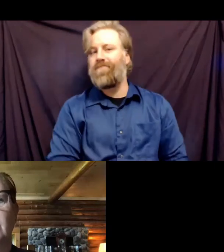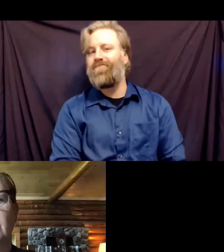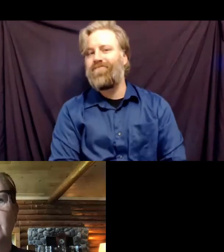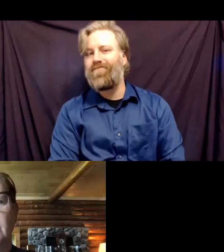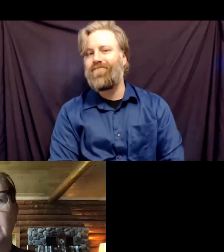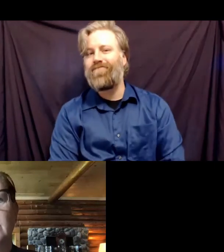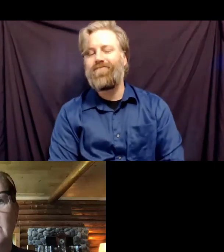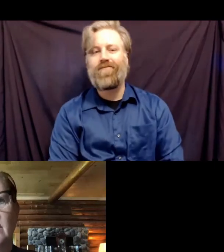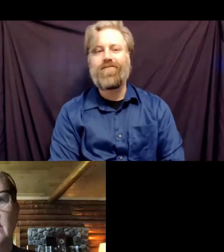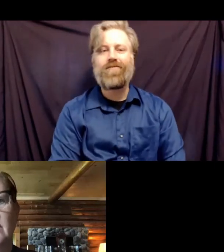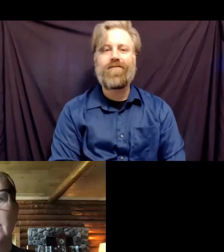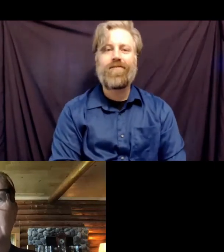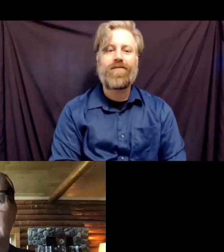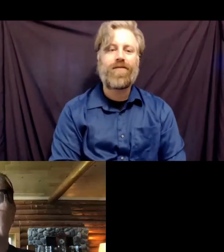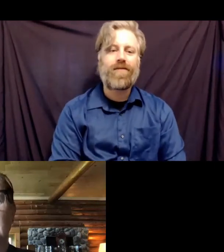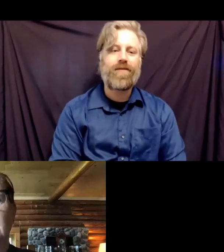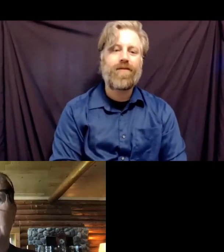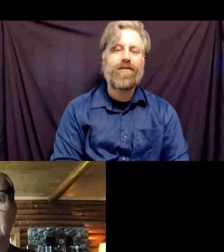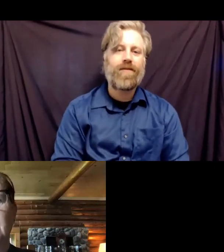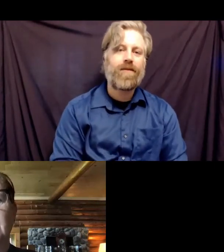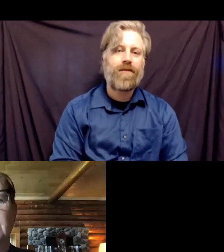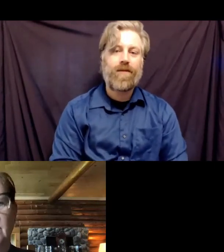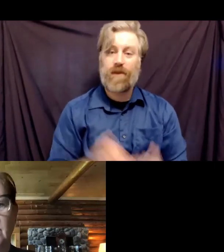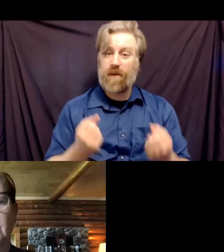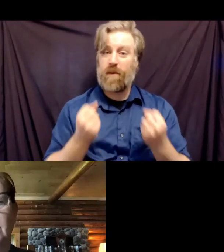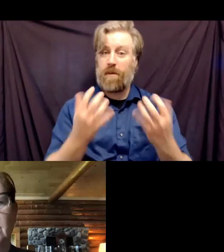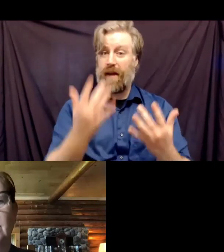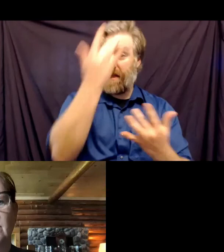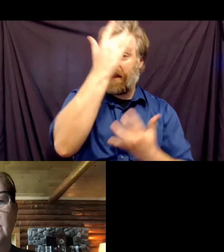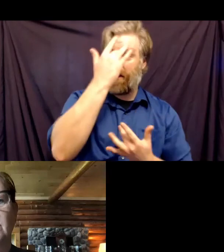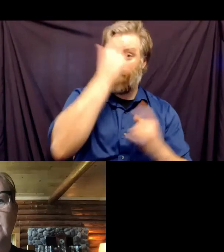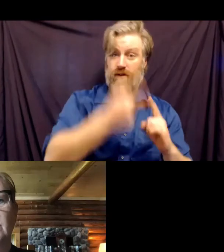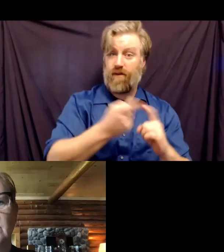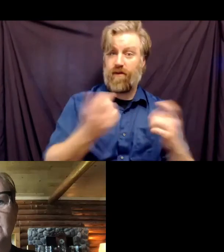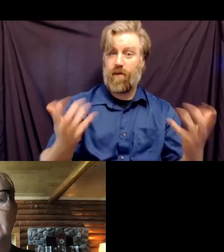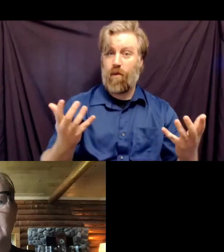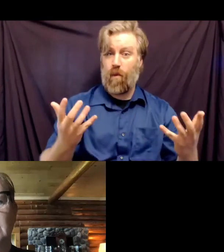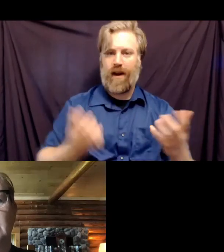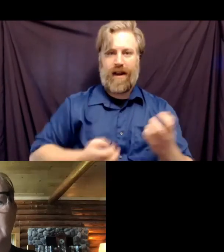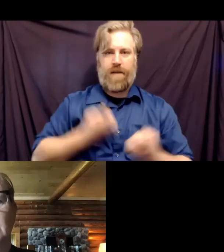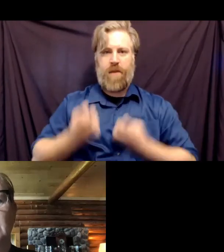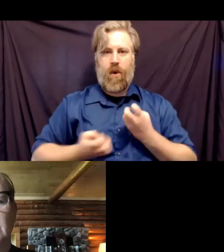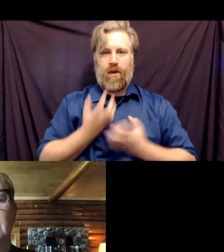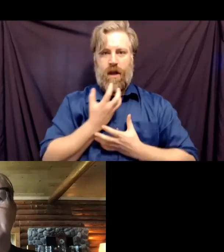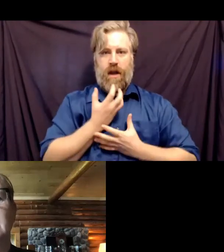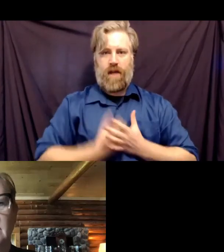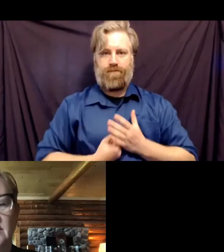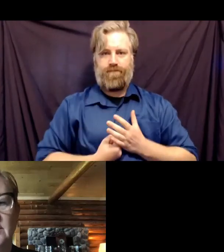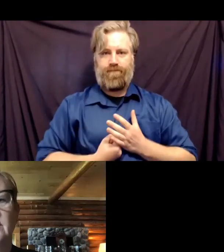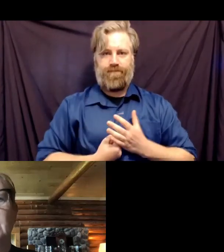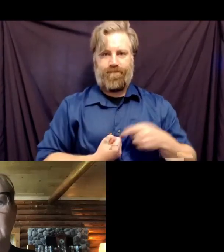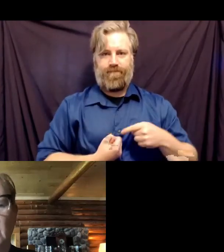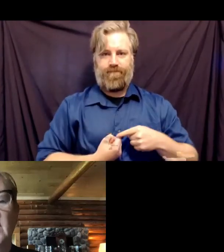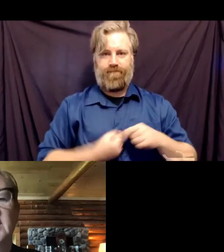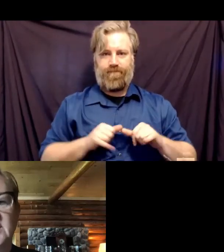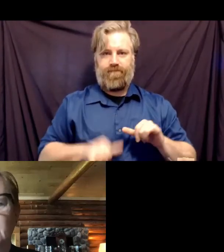I think a lot of illness is caused because we have repressed emotions. We don't know what to do with them.